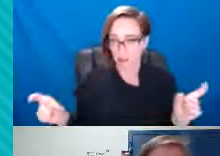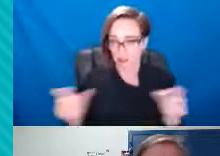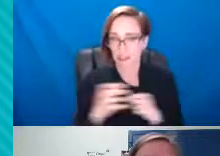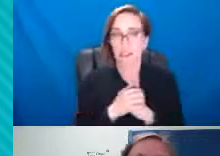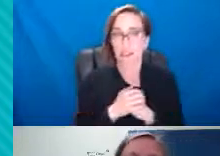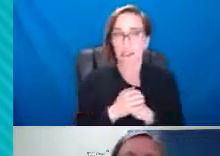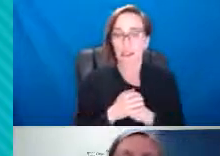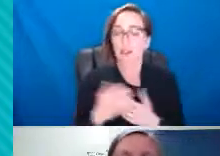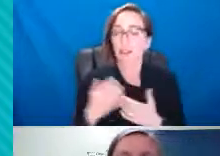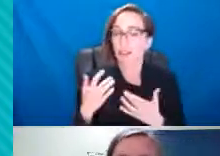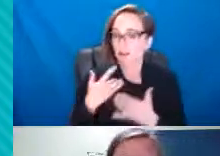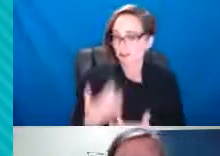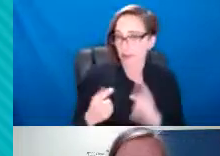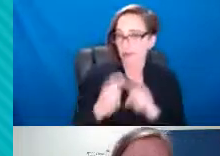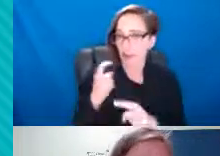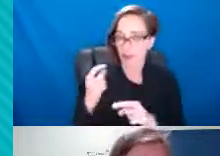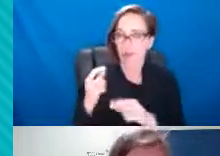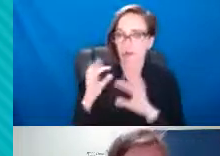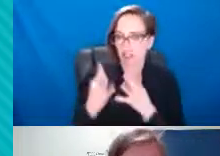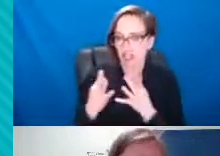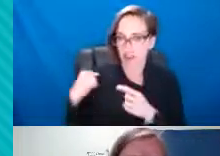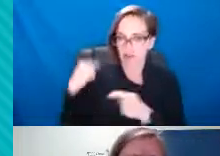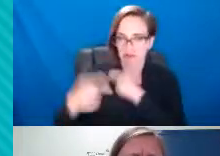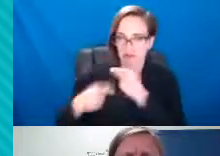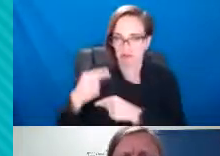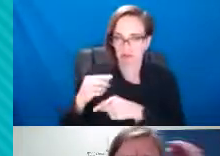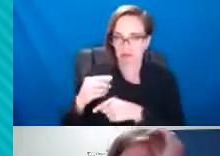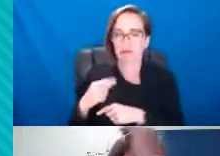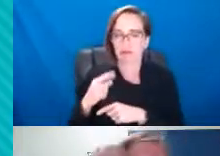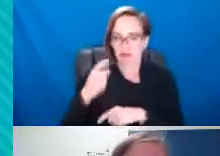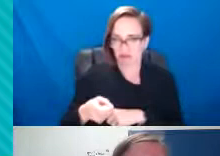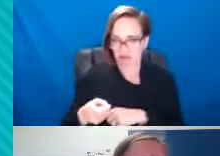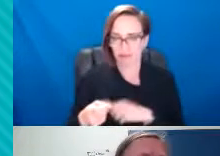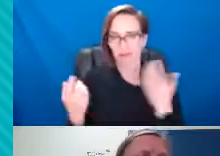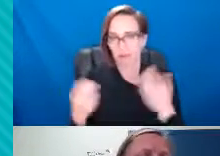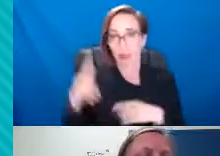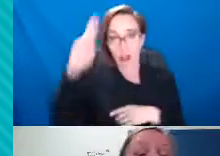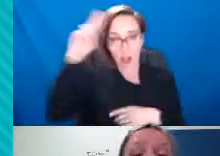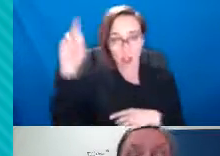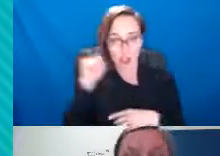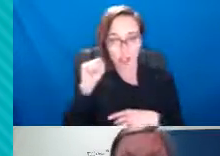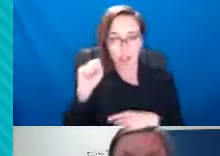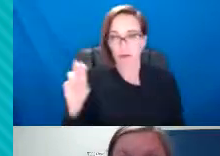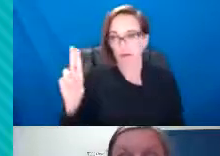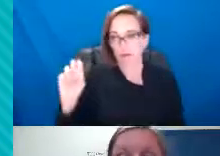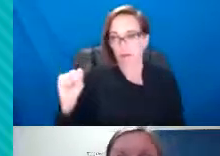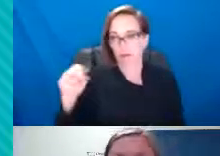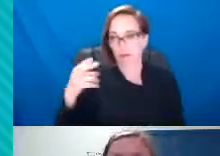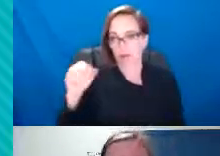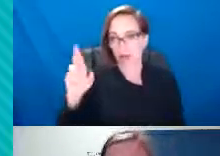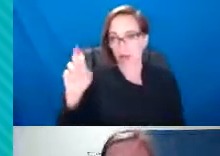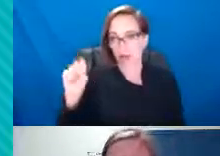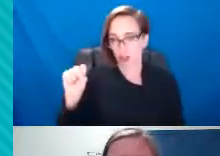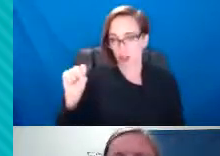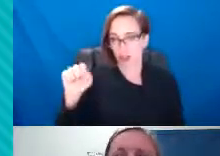disorder. And the genetic disorder is Usher syndrome. Most often it